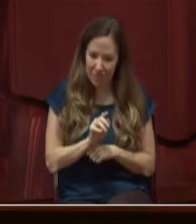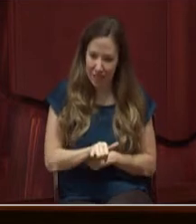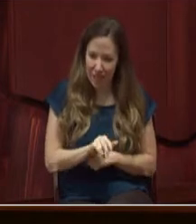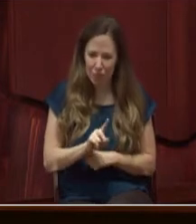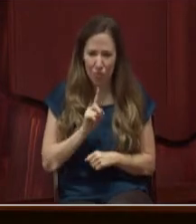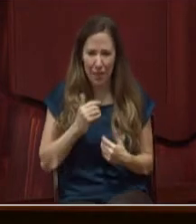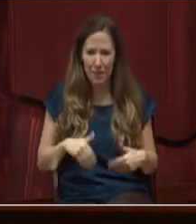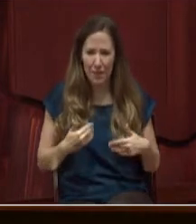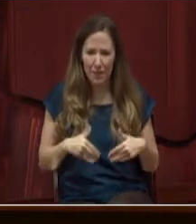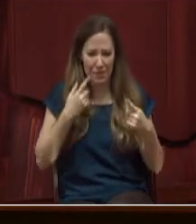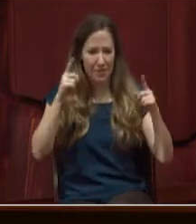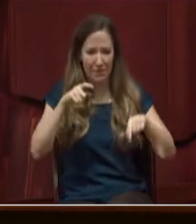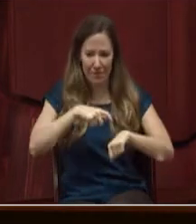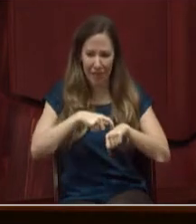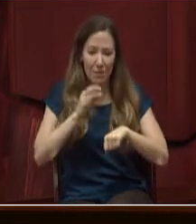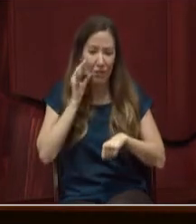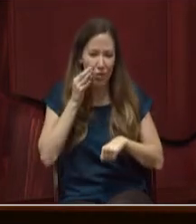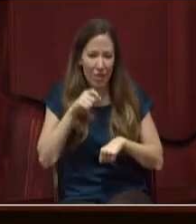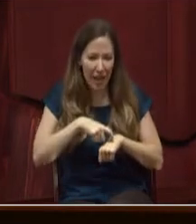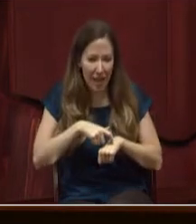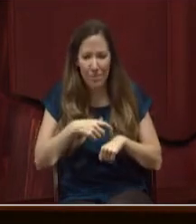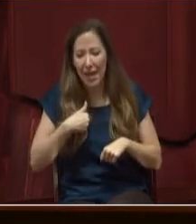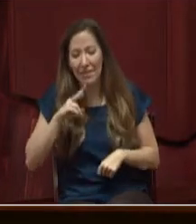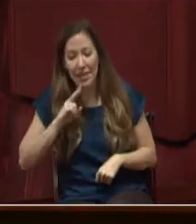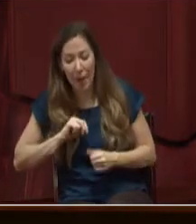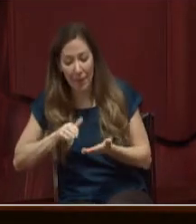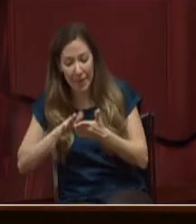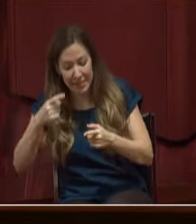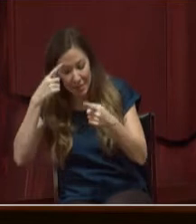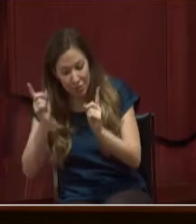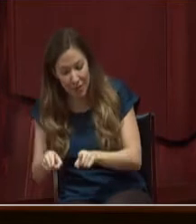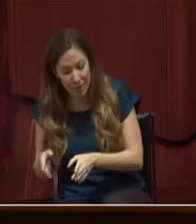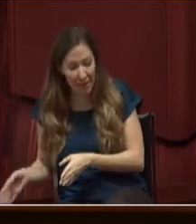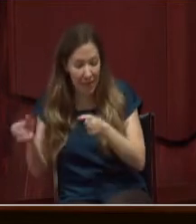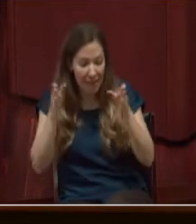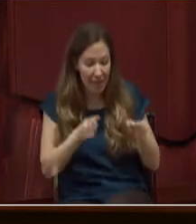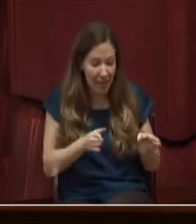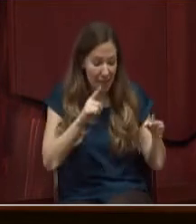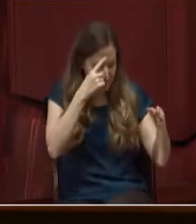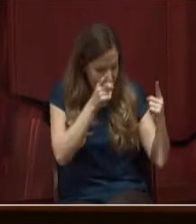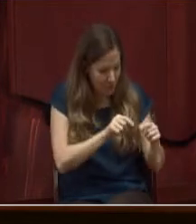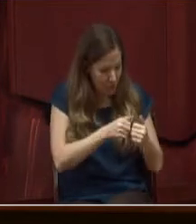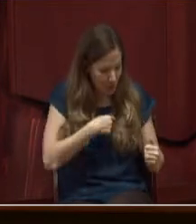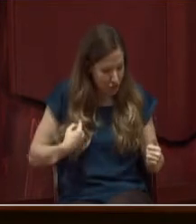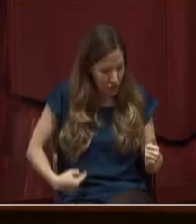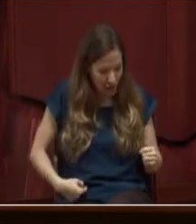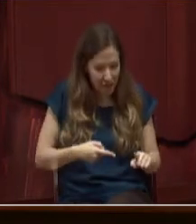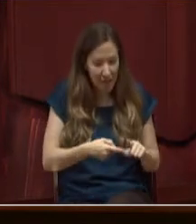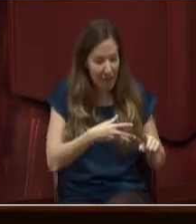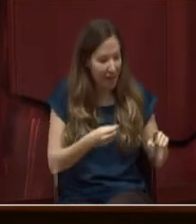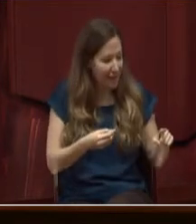fruitful time in American foreign policy. There was the Vietnam Peace Agreement, the rapprochement with China, arms control agreements with